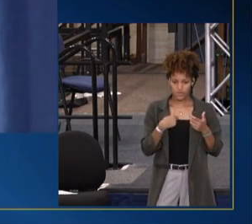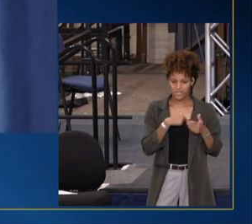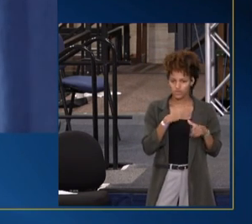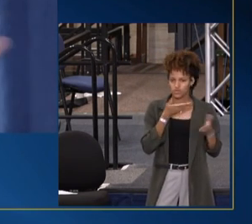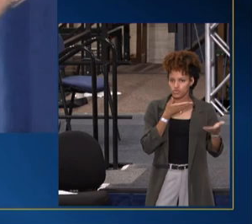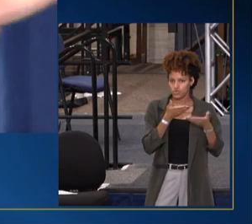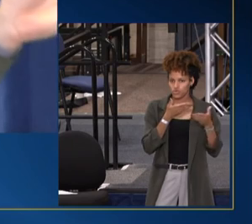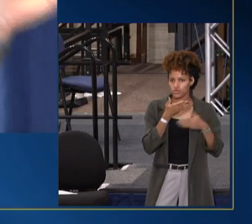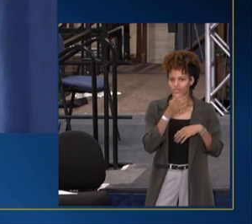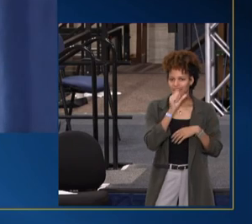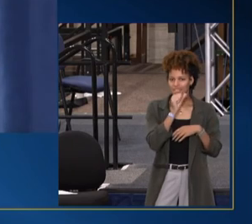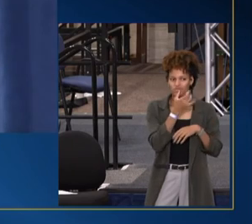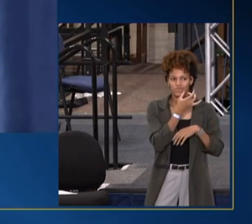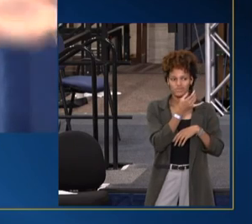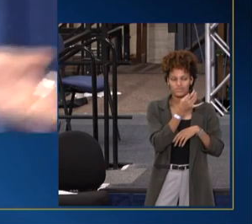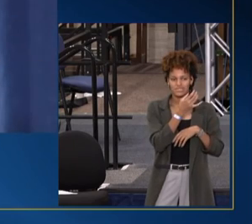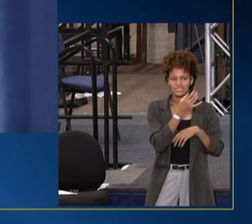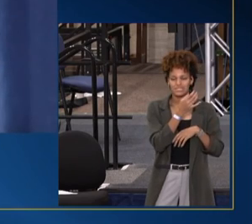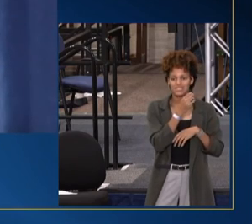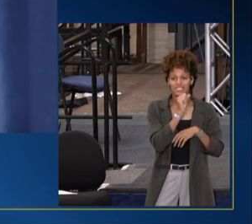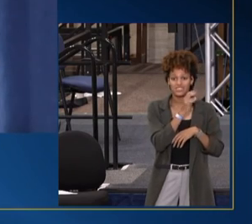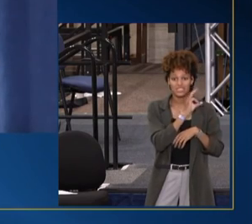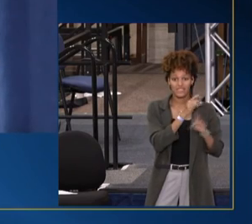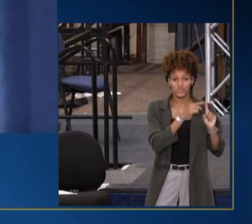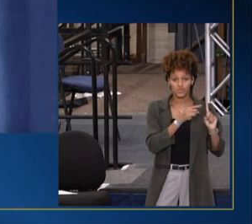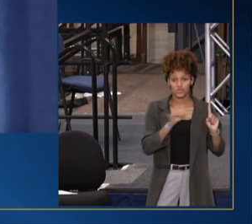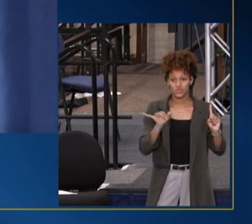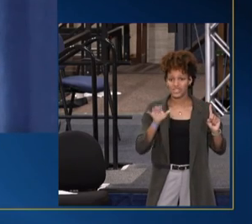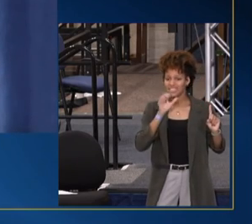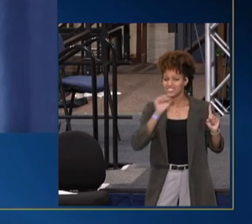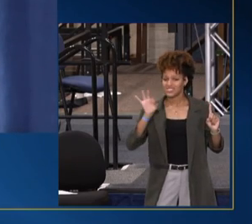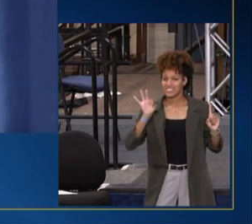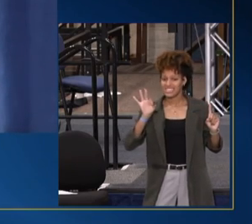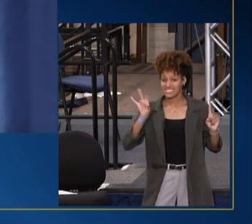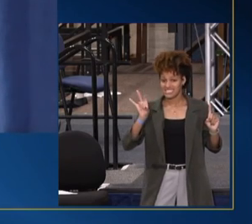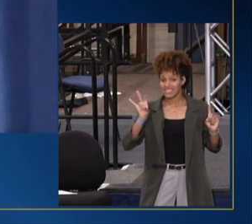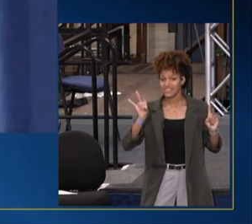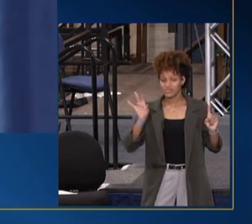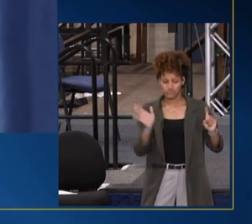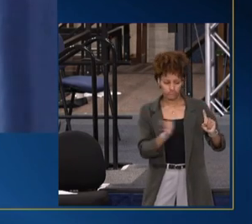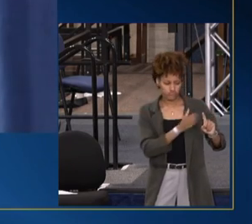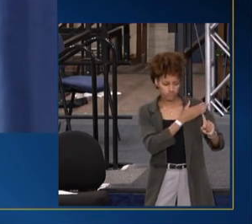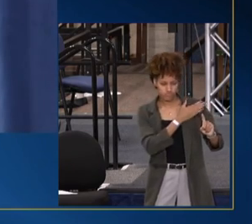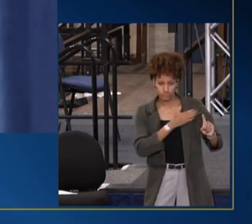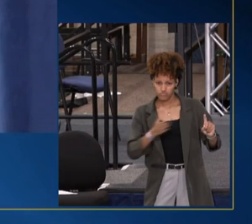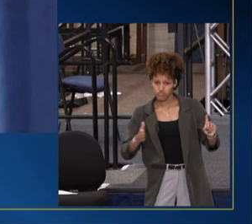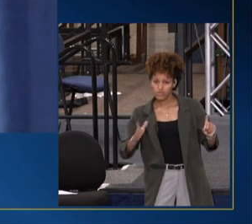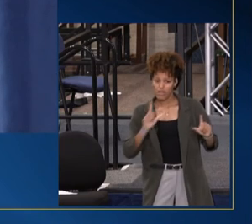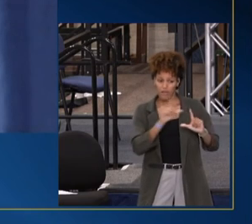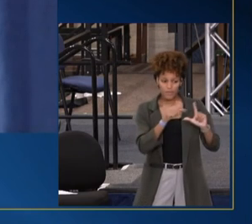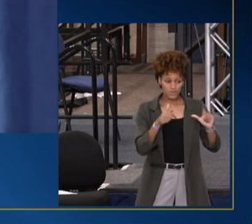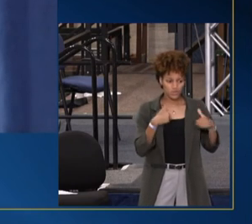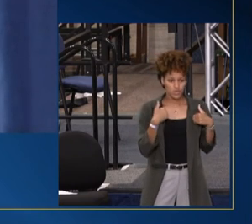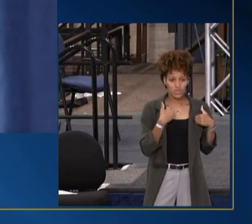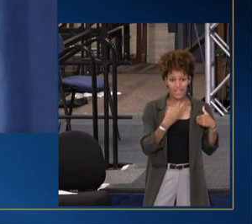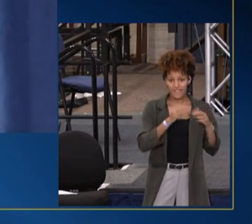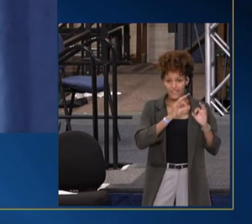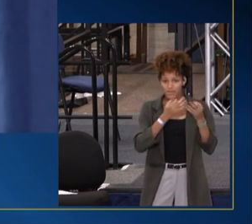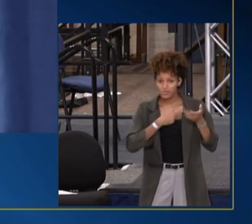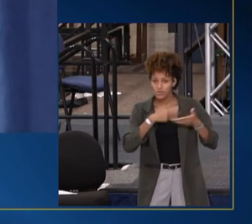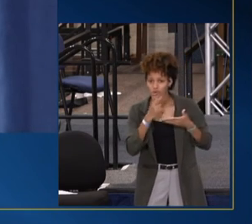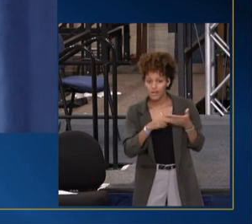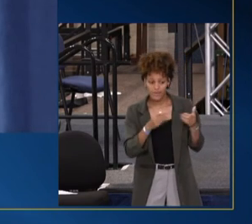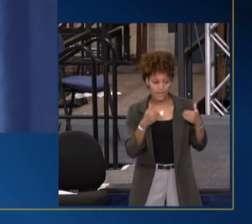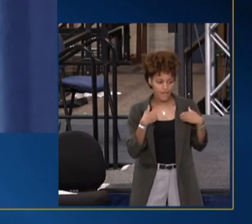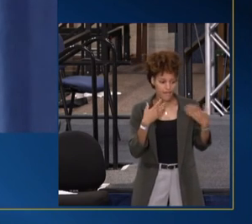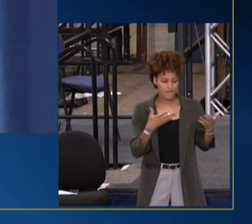serve age 77 years old to 97 years old. We have LGBTQ youth and families programs, and we